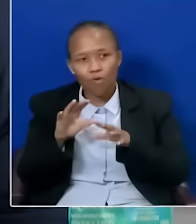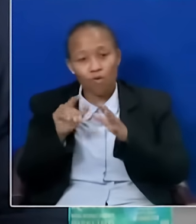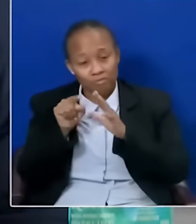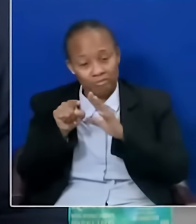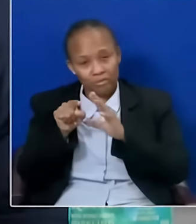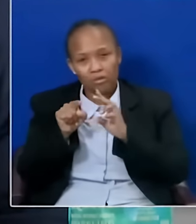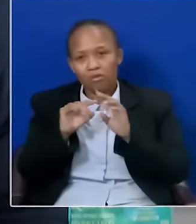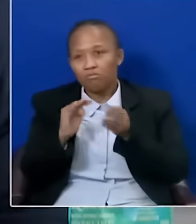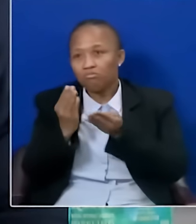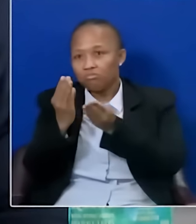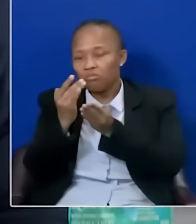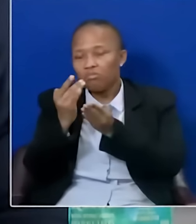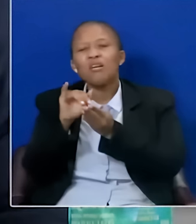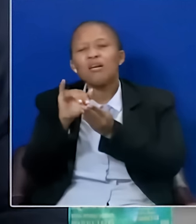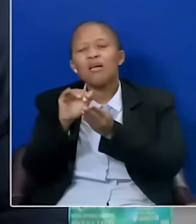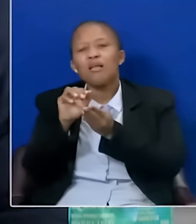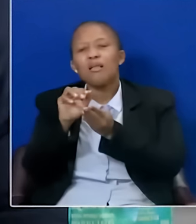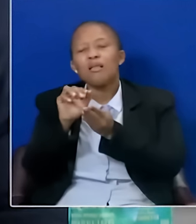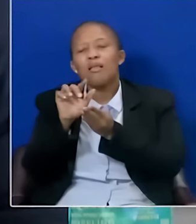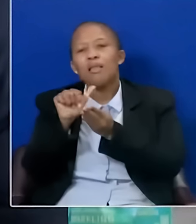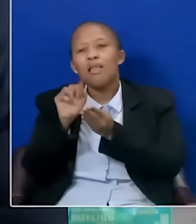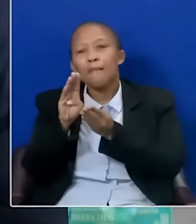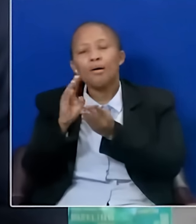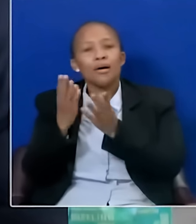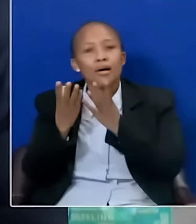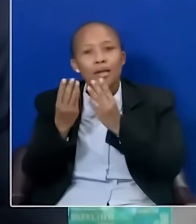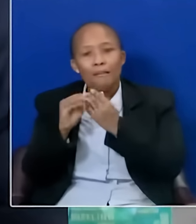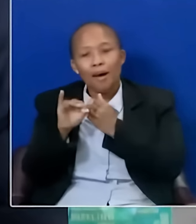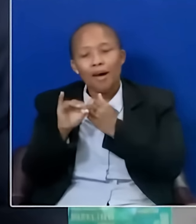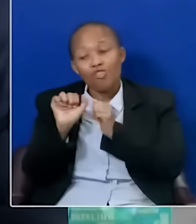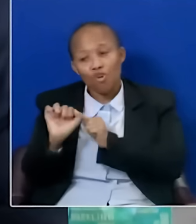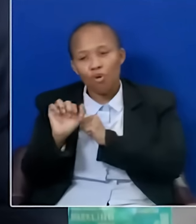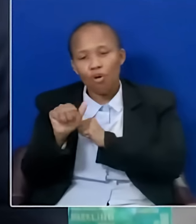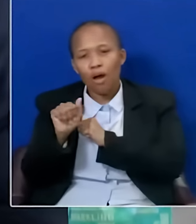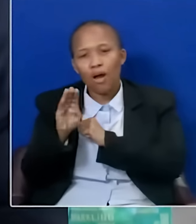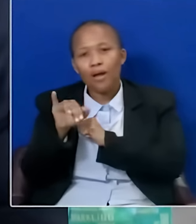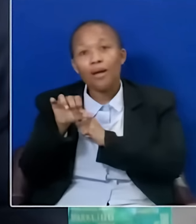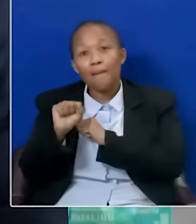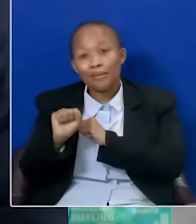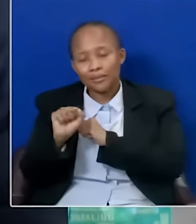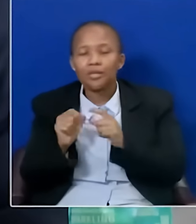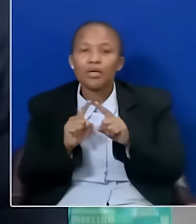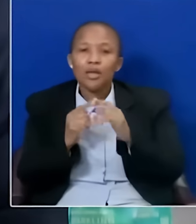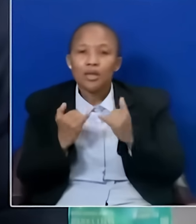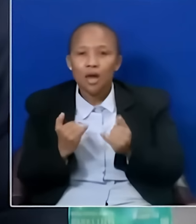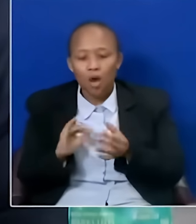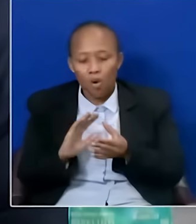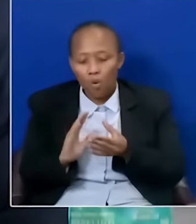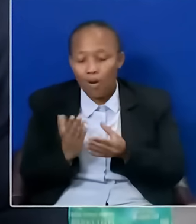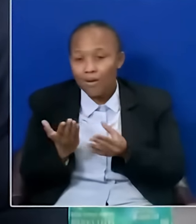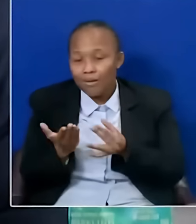lab number. And as a result, the case was acquired without